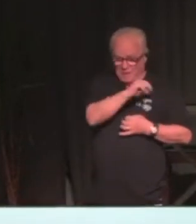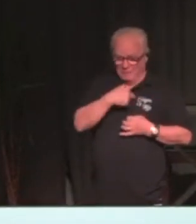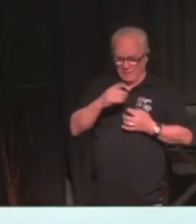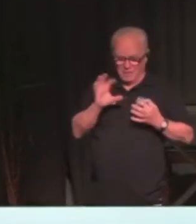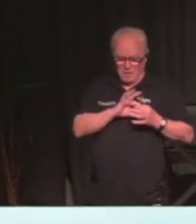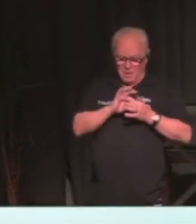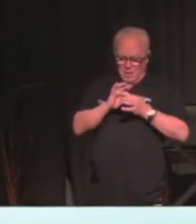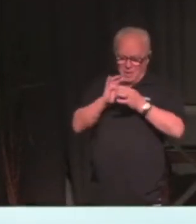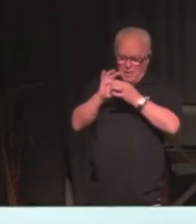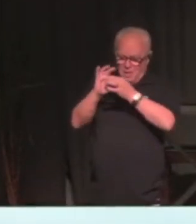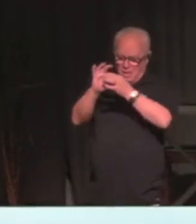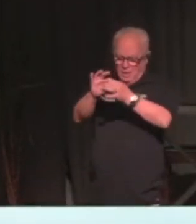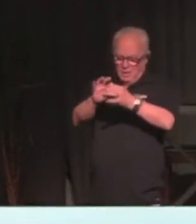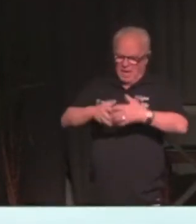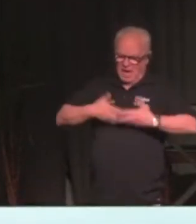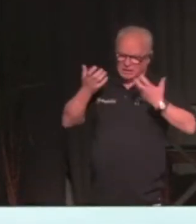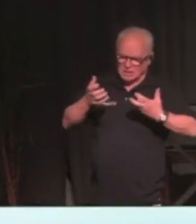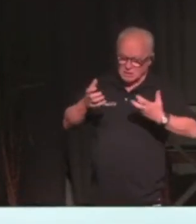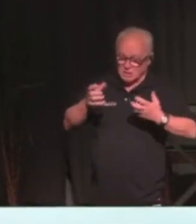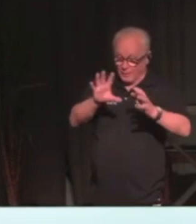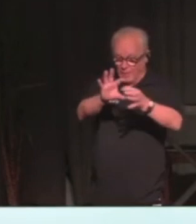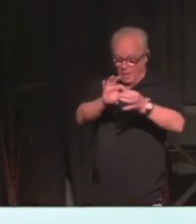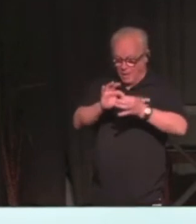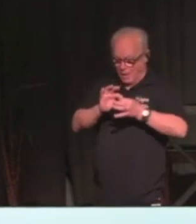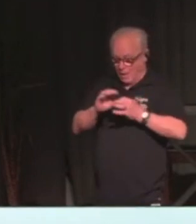to a place of intercession.